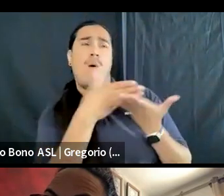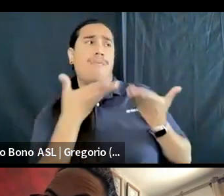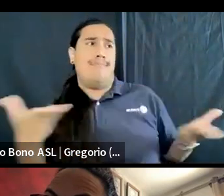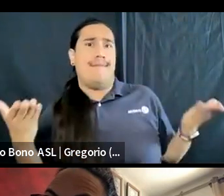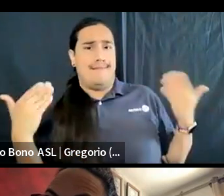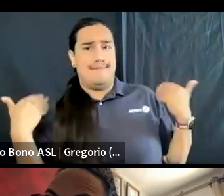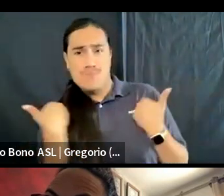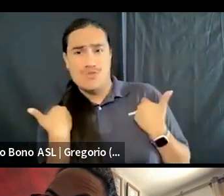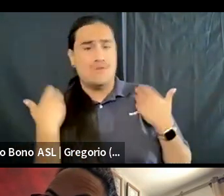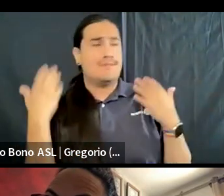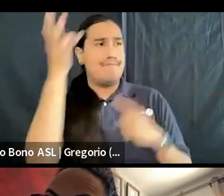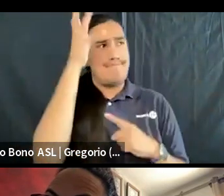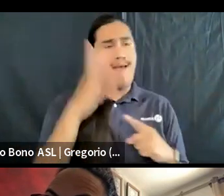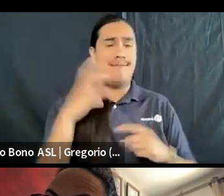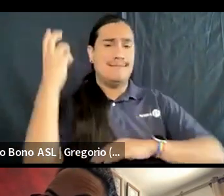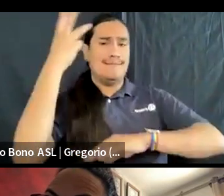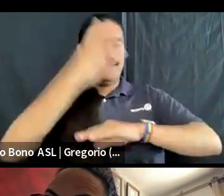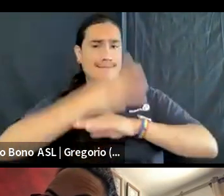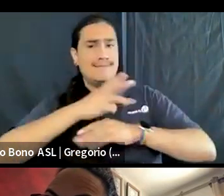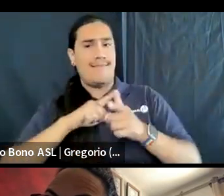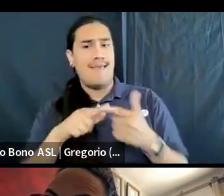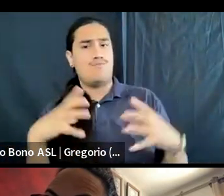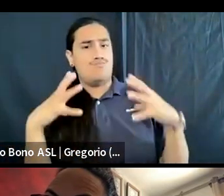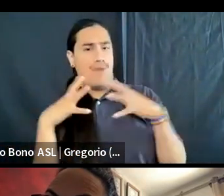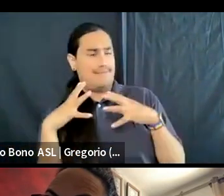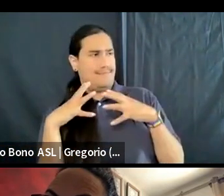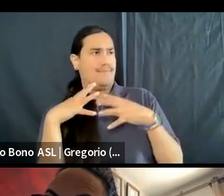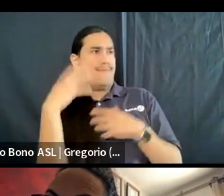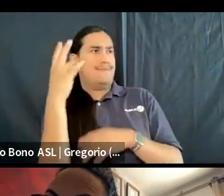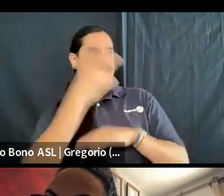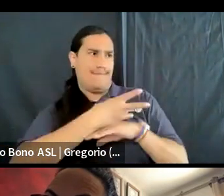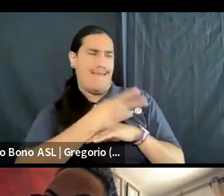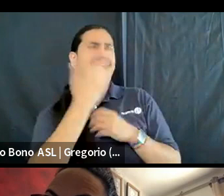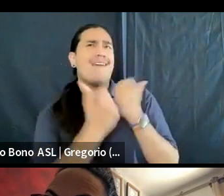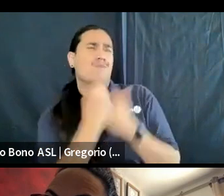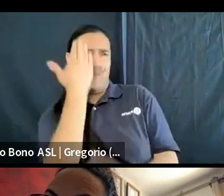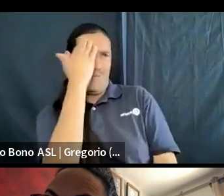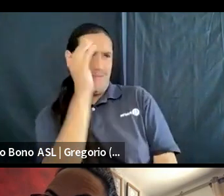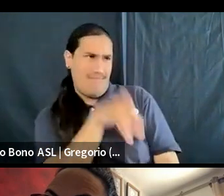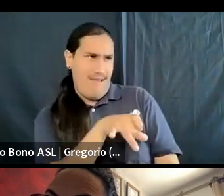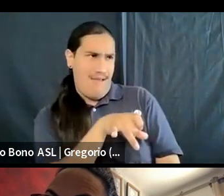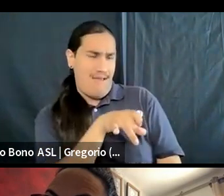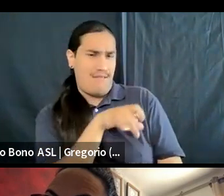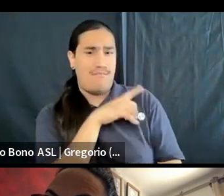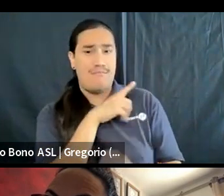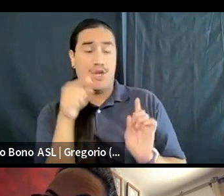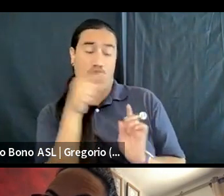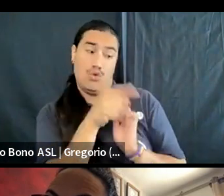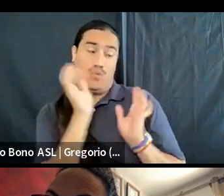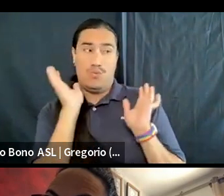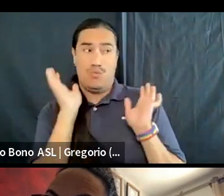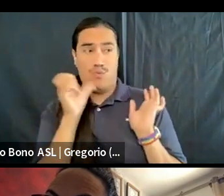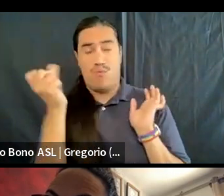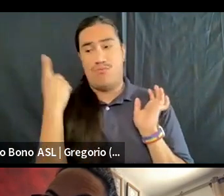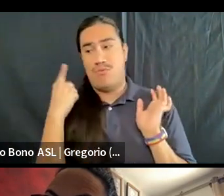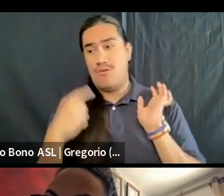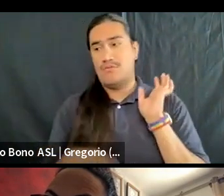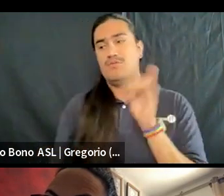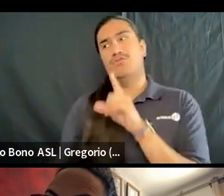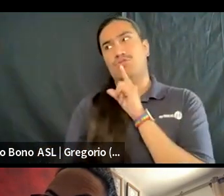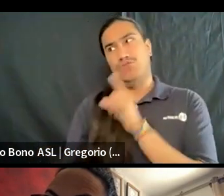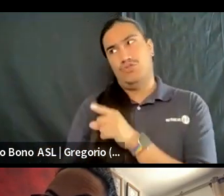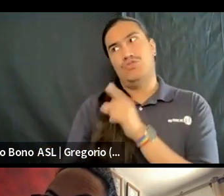and man in 6 days, and he rested on the seventh. Everyone knows that, but you, it appears. Sure, you're